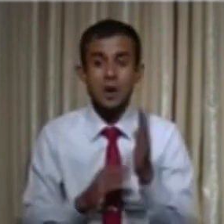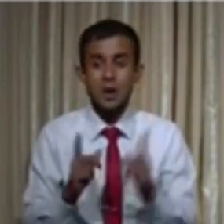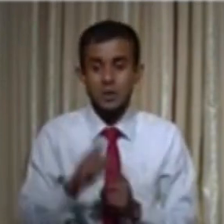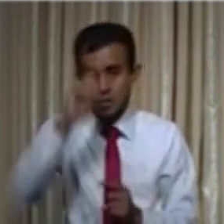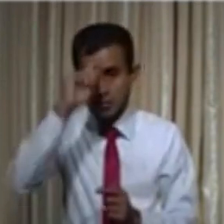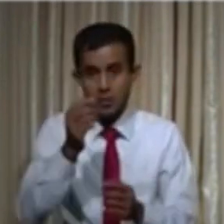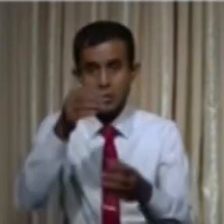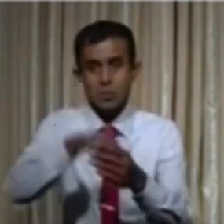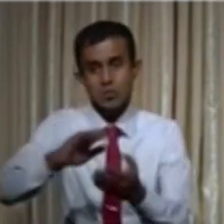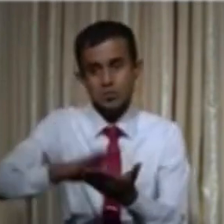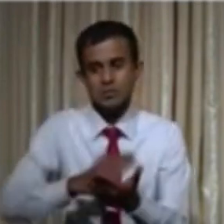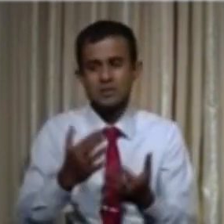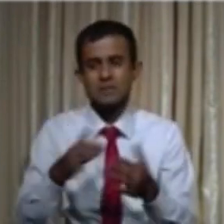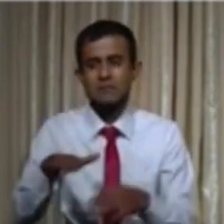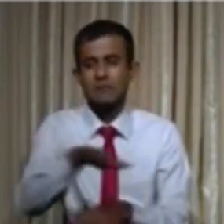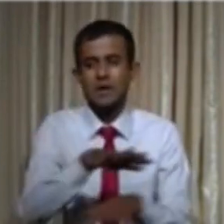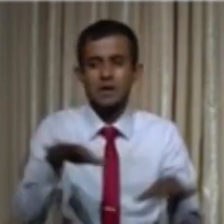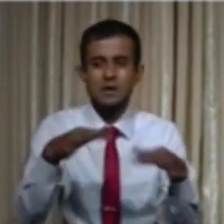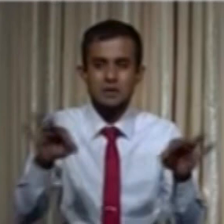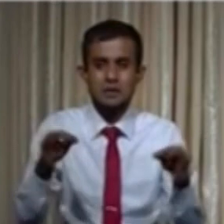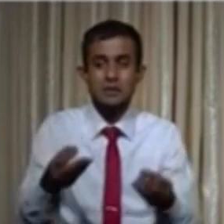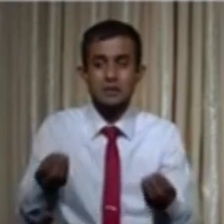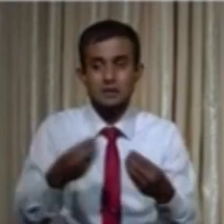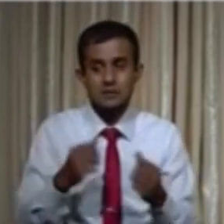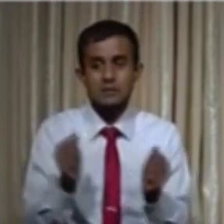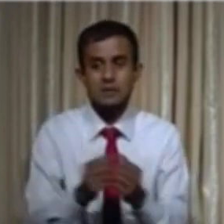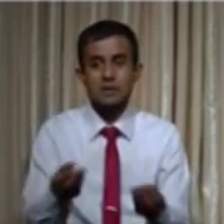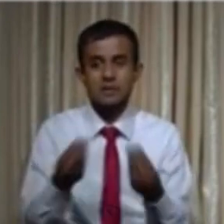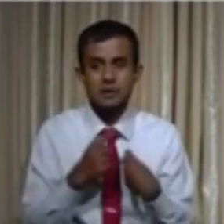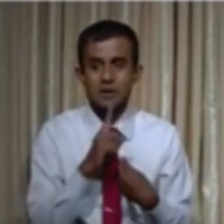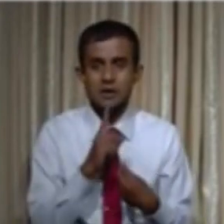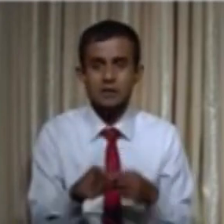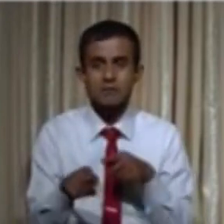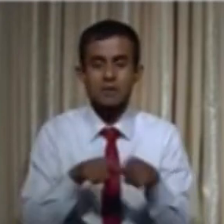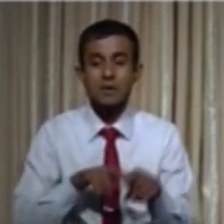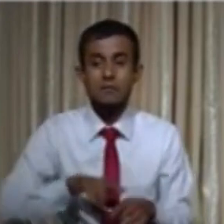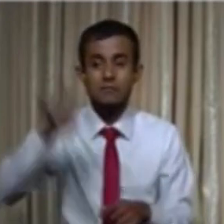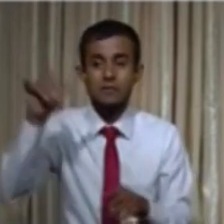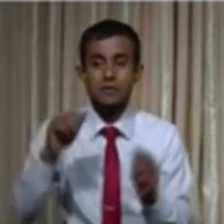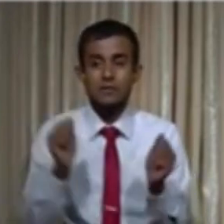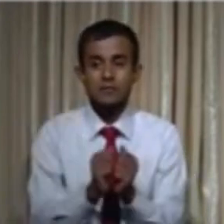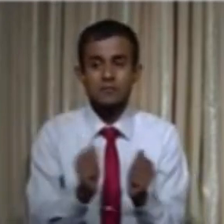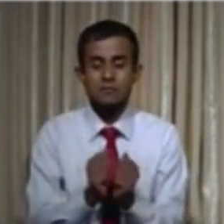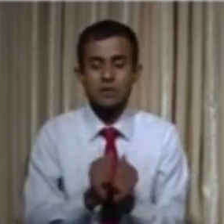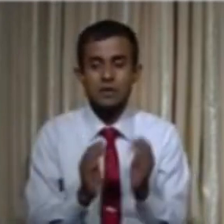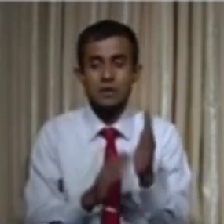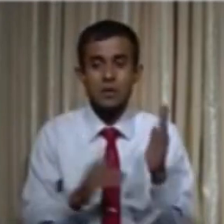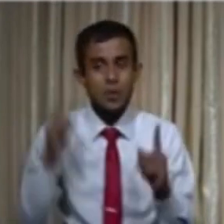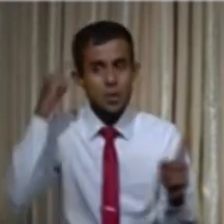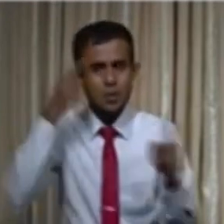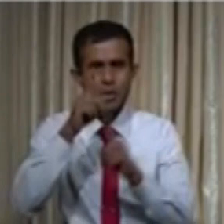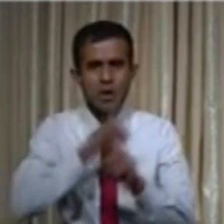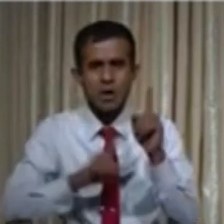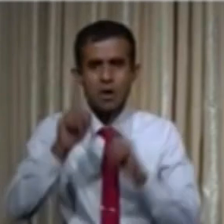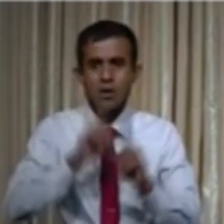Thank you. With regards to foreign affairs, I mean, you know, the tragedy, Honourable